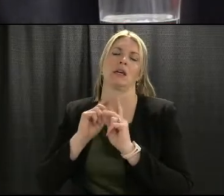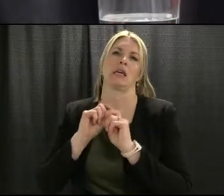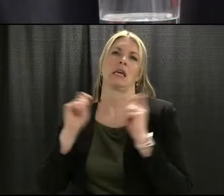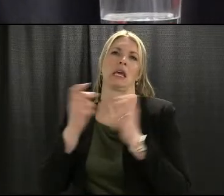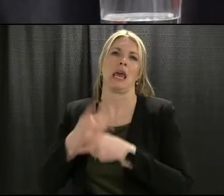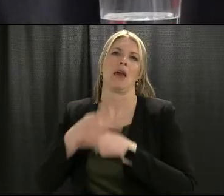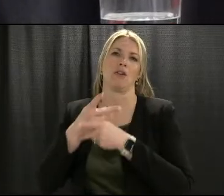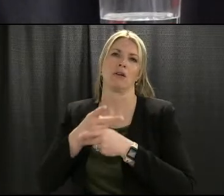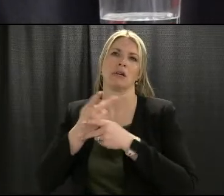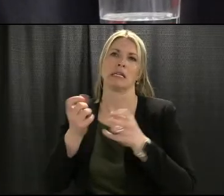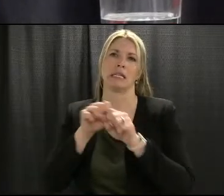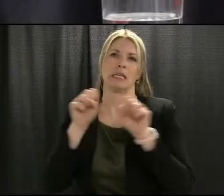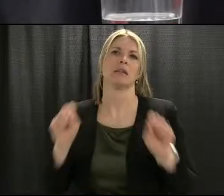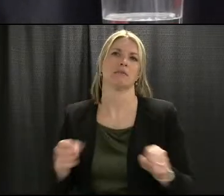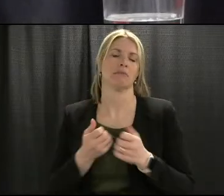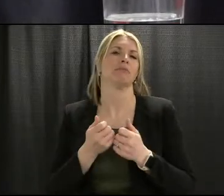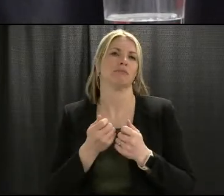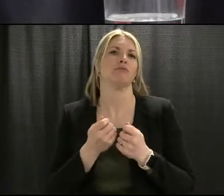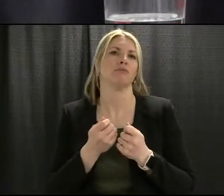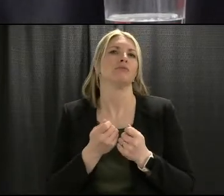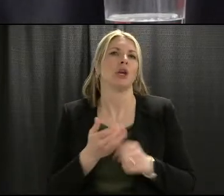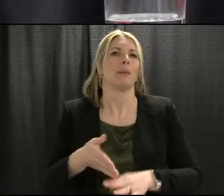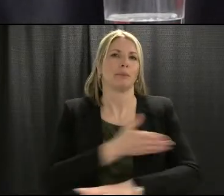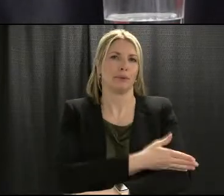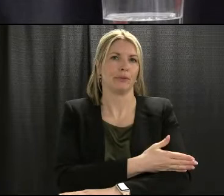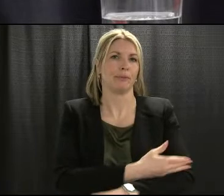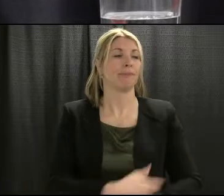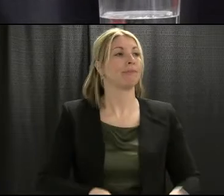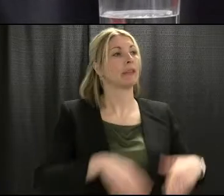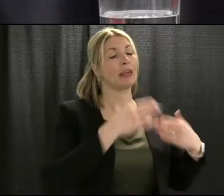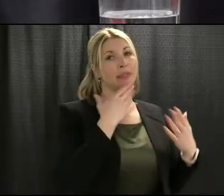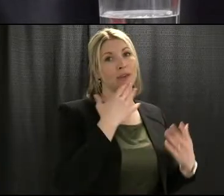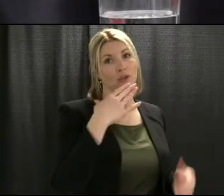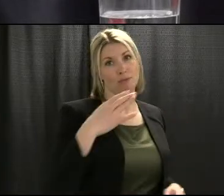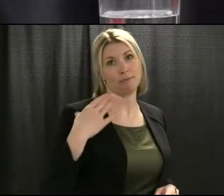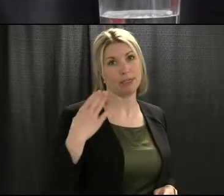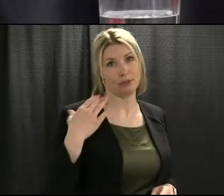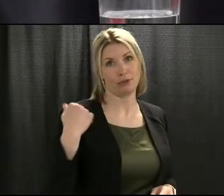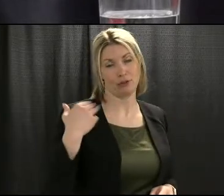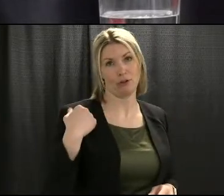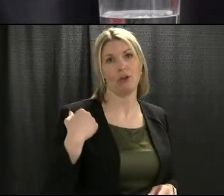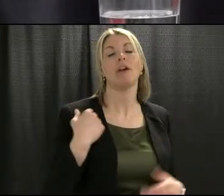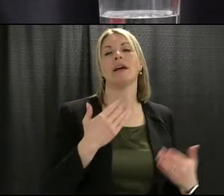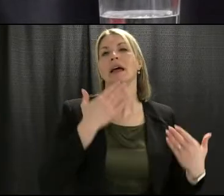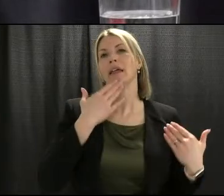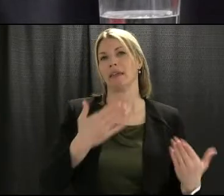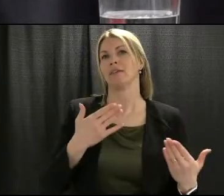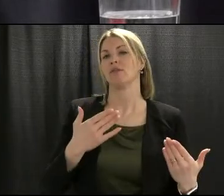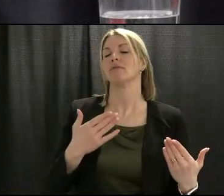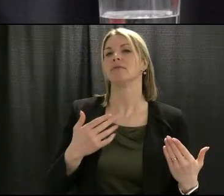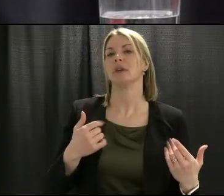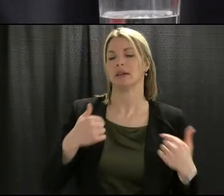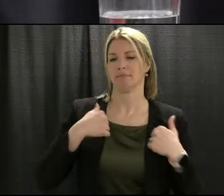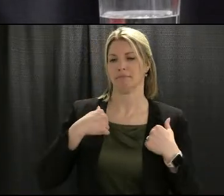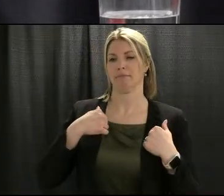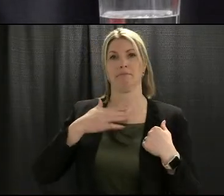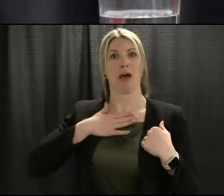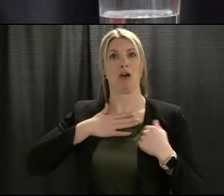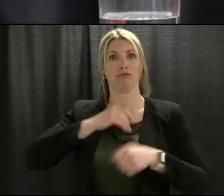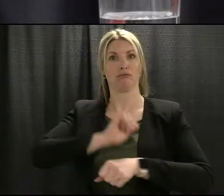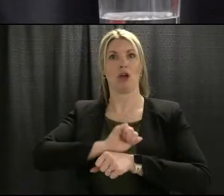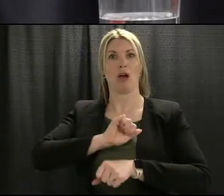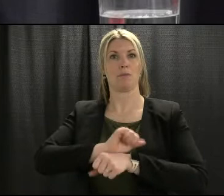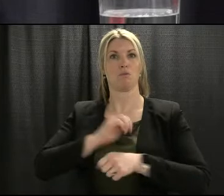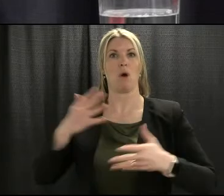Thank you, Premier Minister, and thank you to everyone for joining us today. As the Minister just said, as part of my role, I am overseeing the